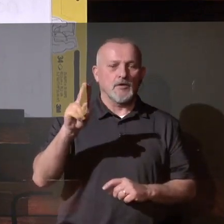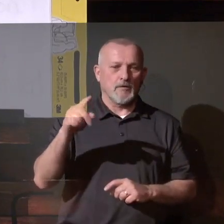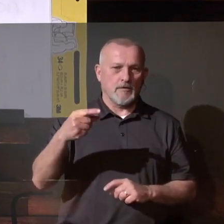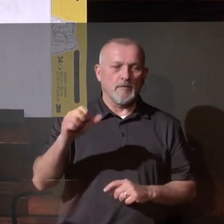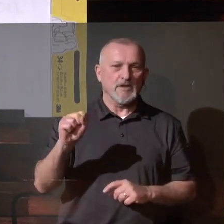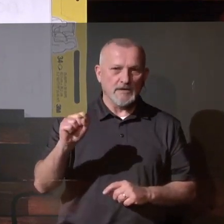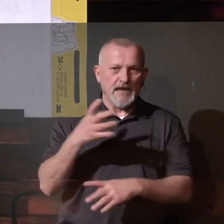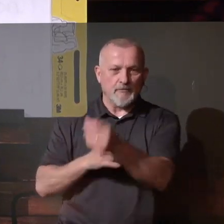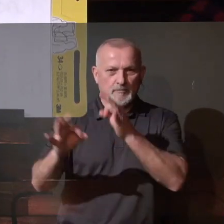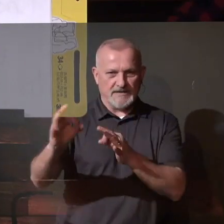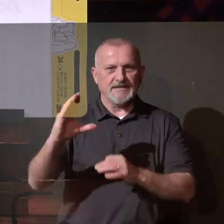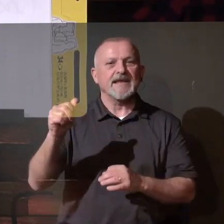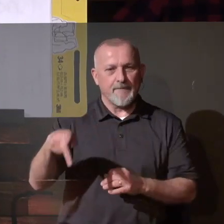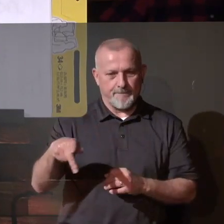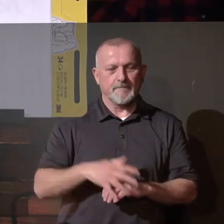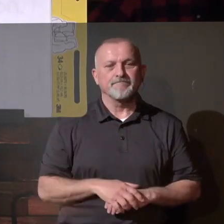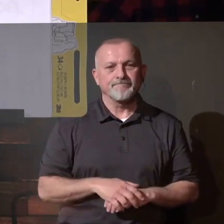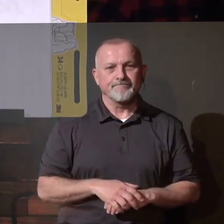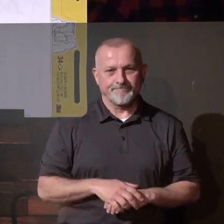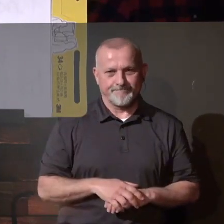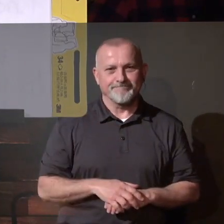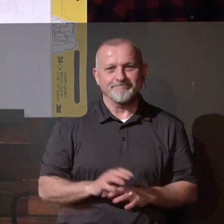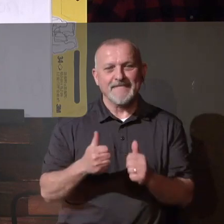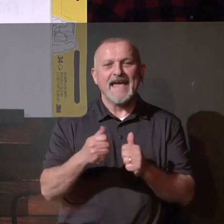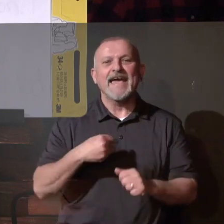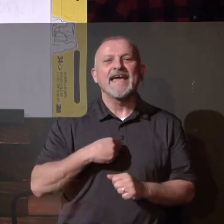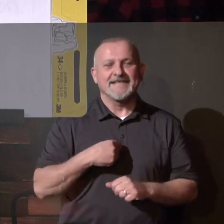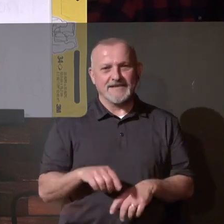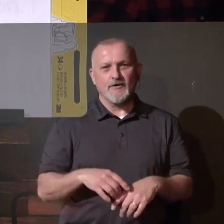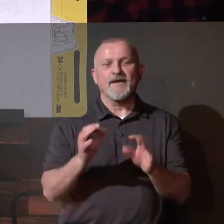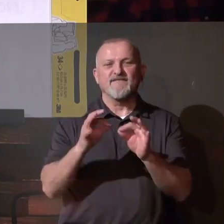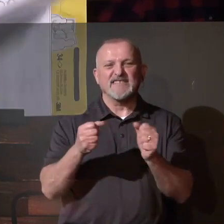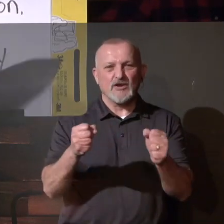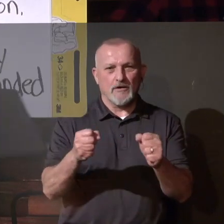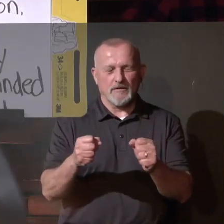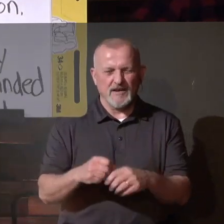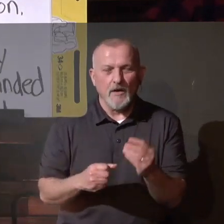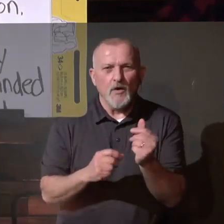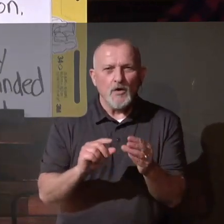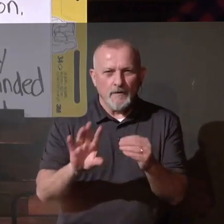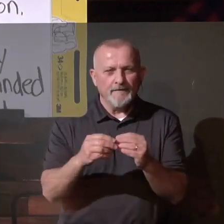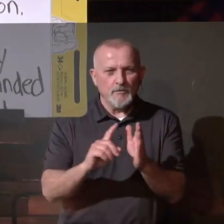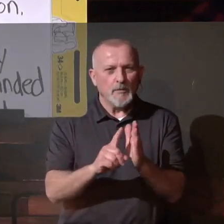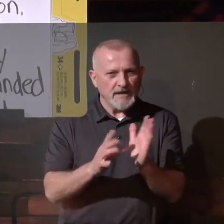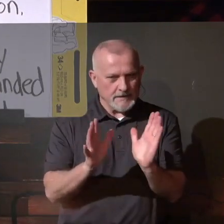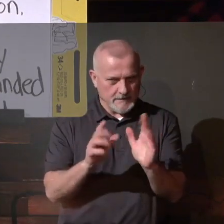by replacing the distributor cap. That's how. So now let's roll. We got a few more minutes of